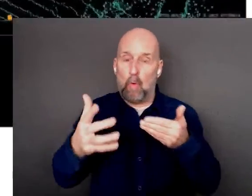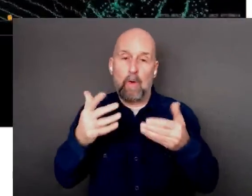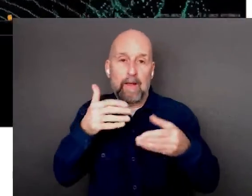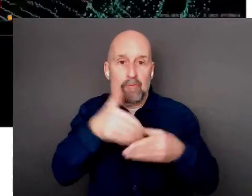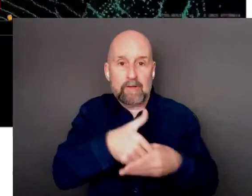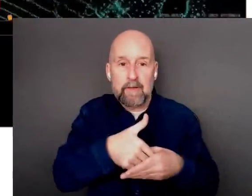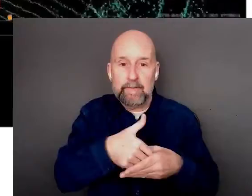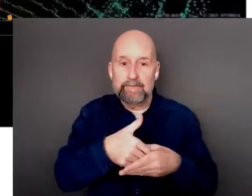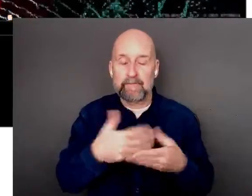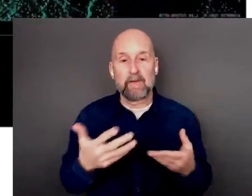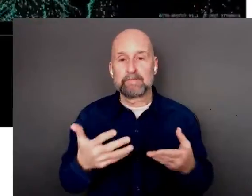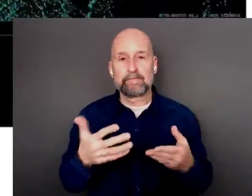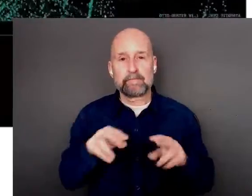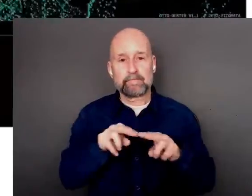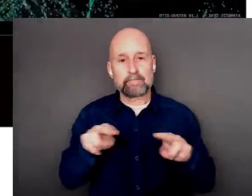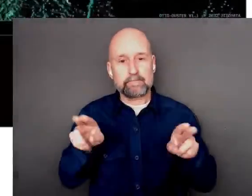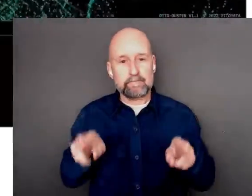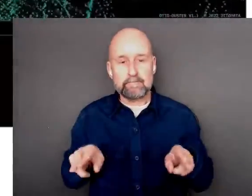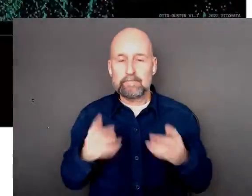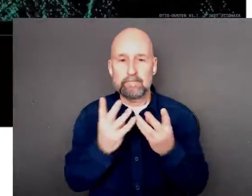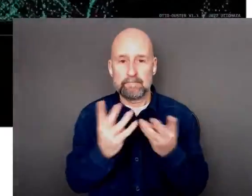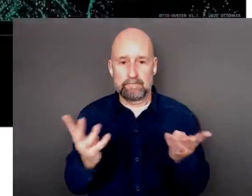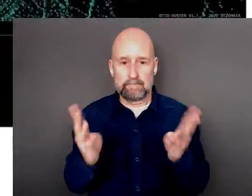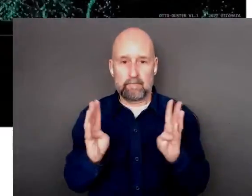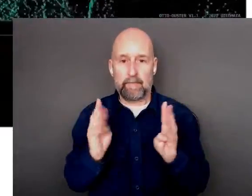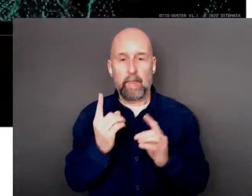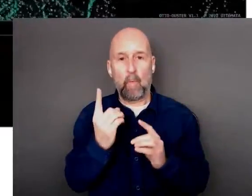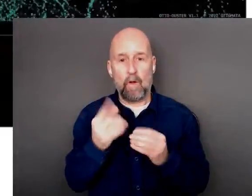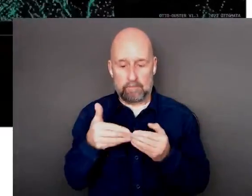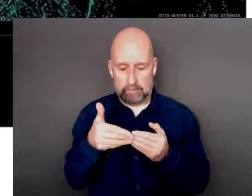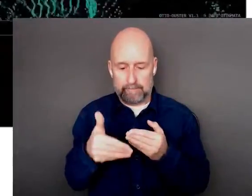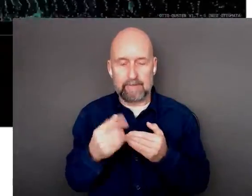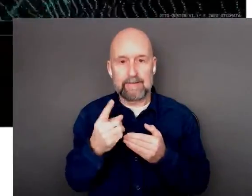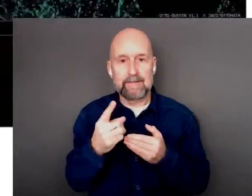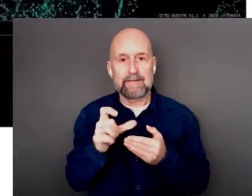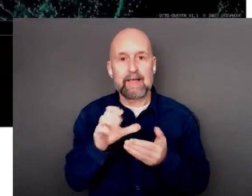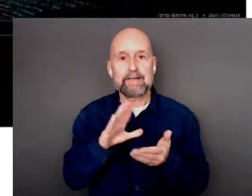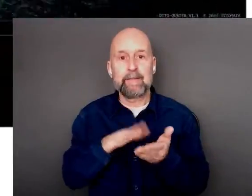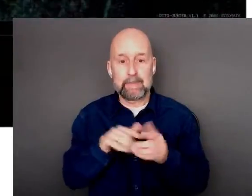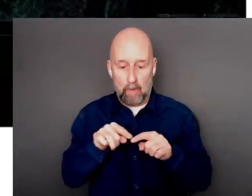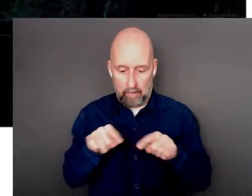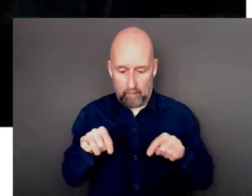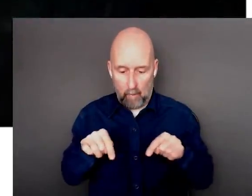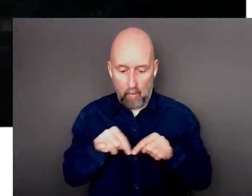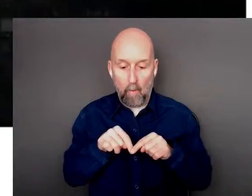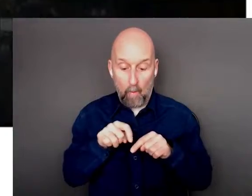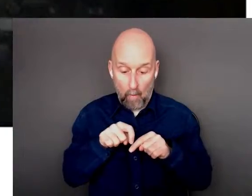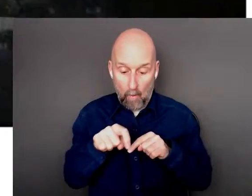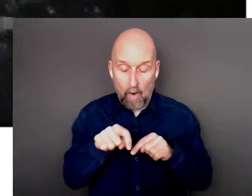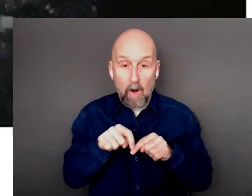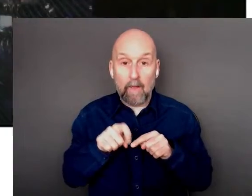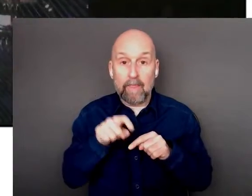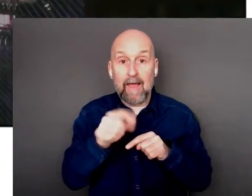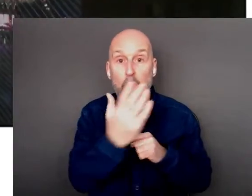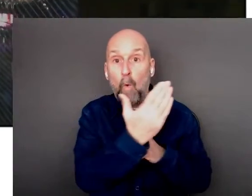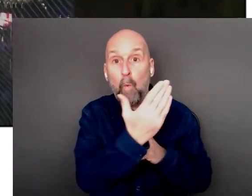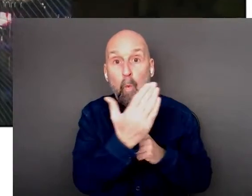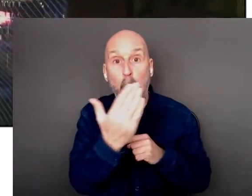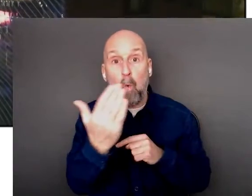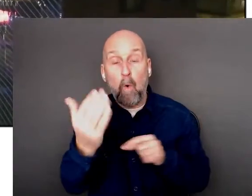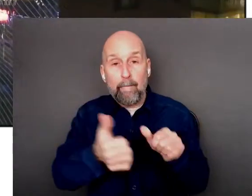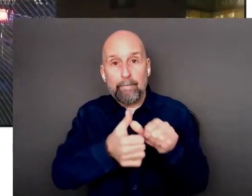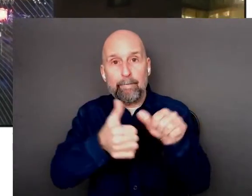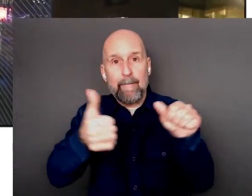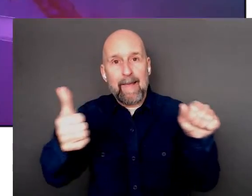create just a small 1 centimeter interaction zone on the floor. And then you get in front of a wall, which might be a bigger zone, like